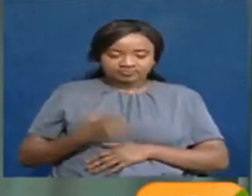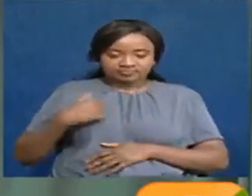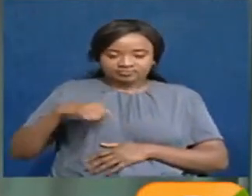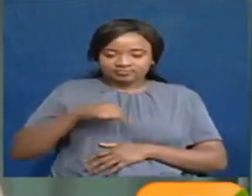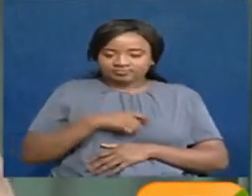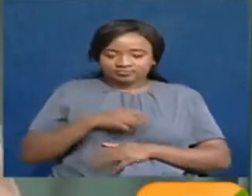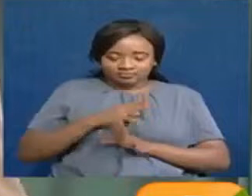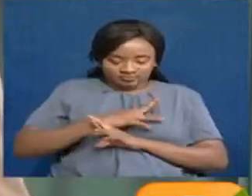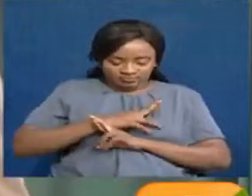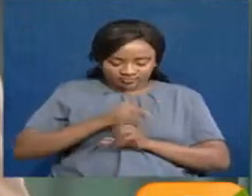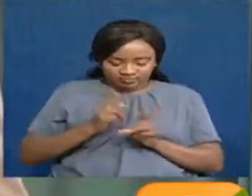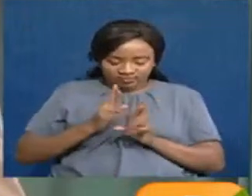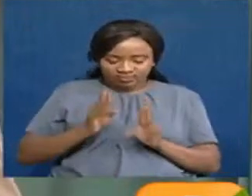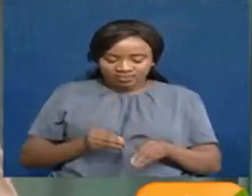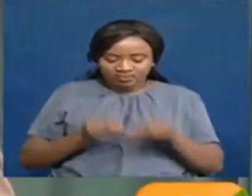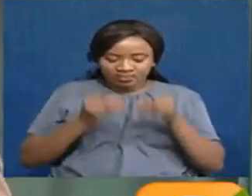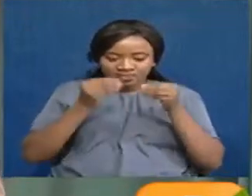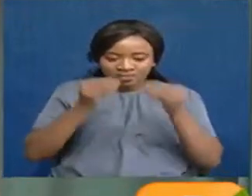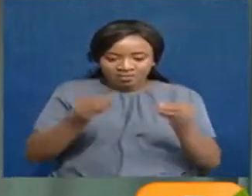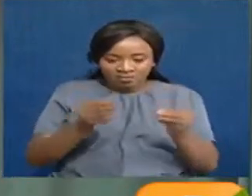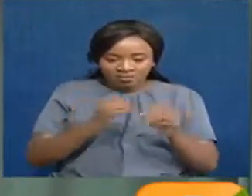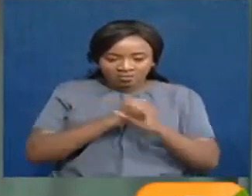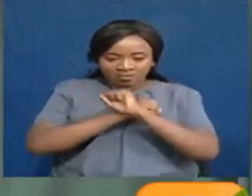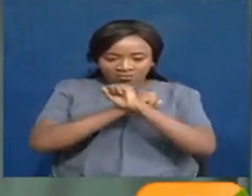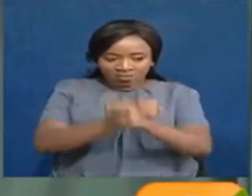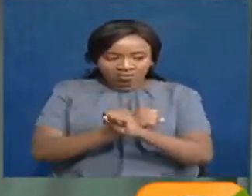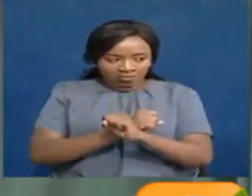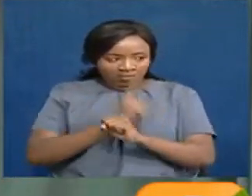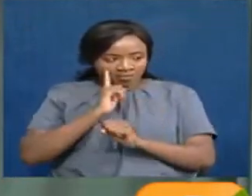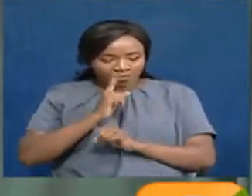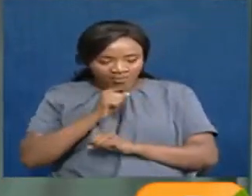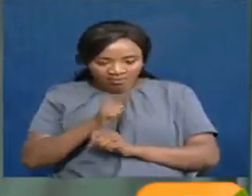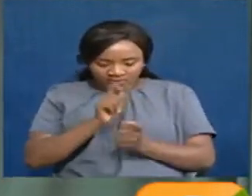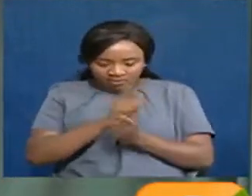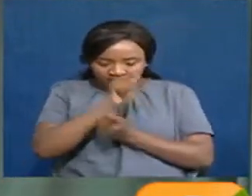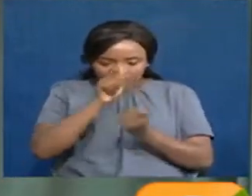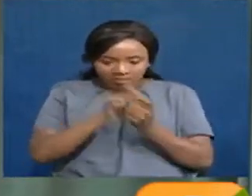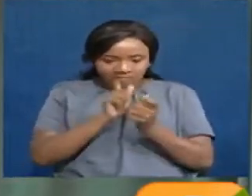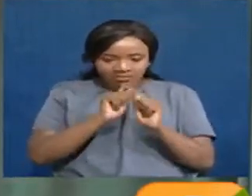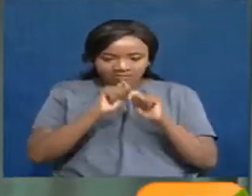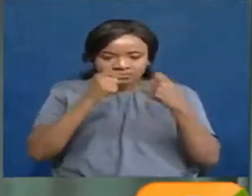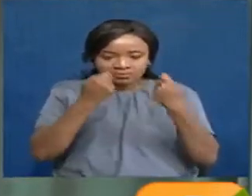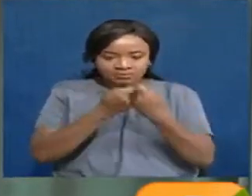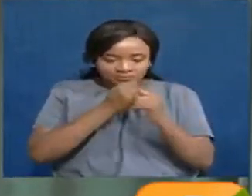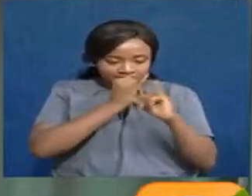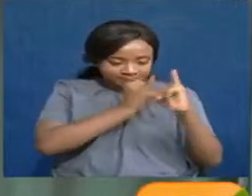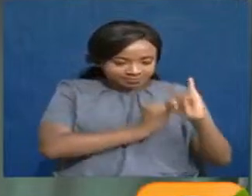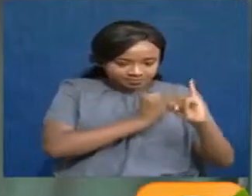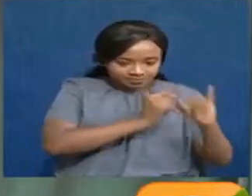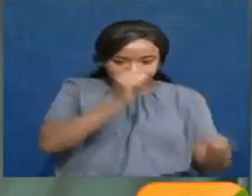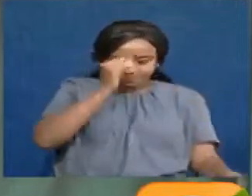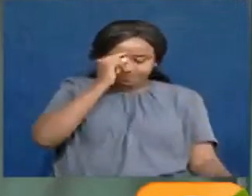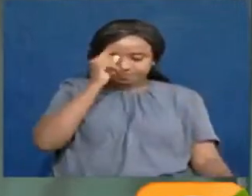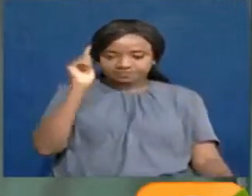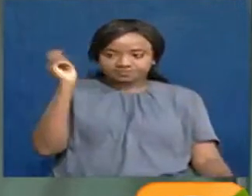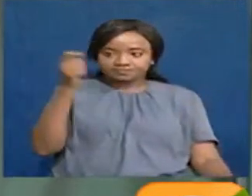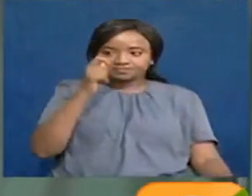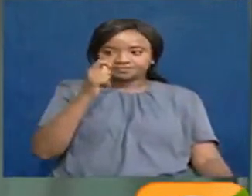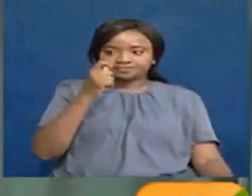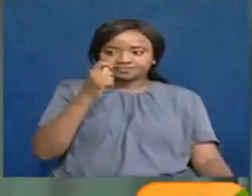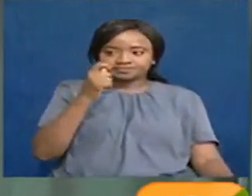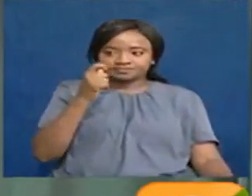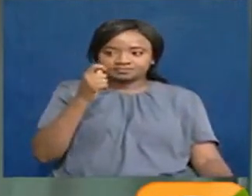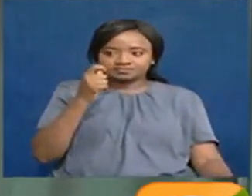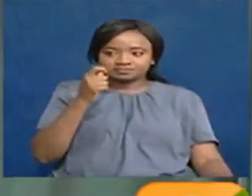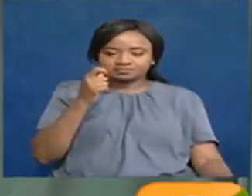that we preserve this species of rhinos, the government of Kenya